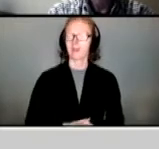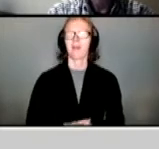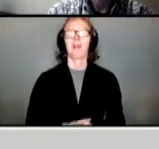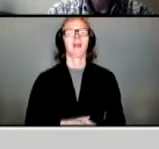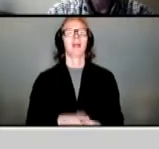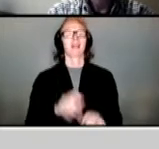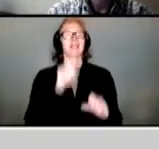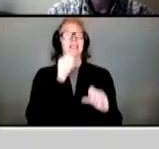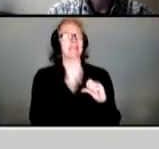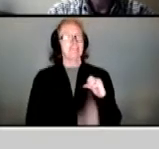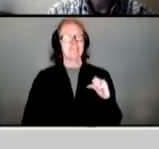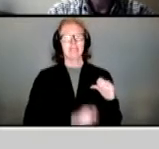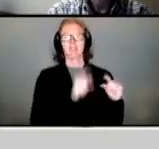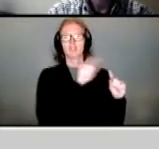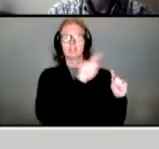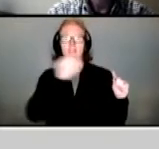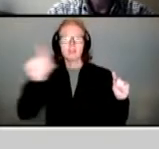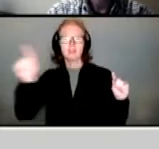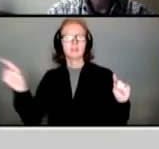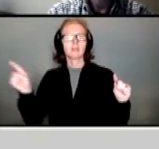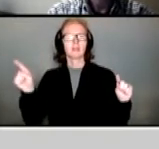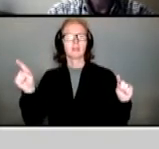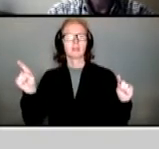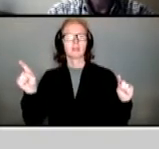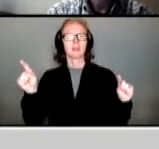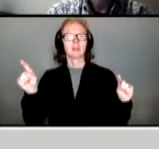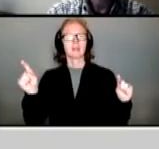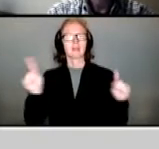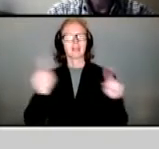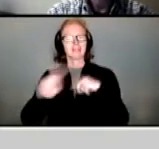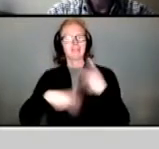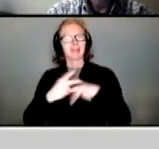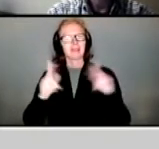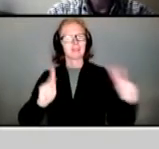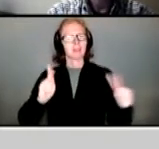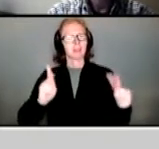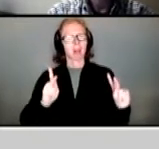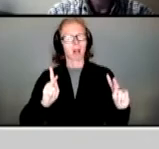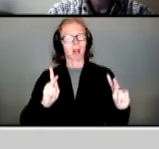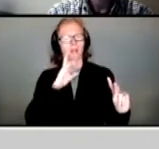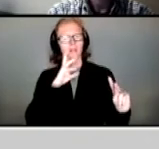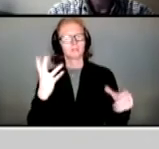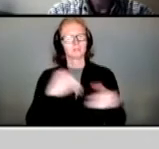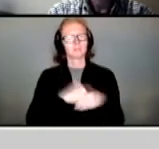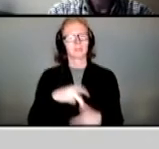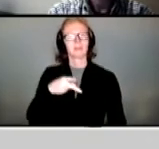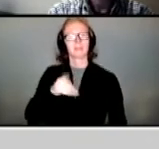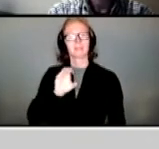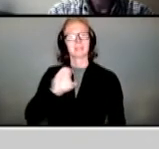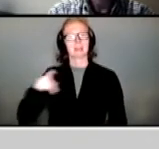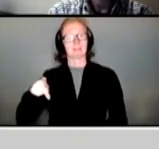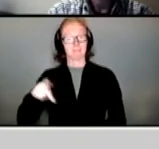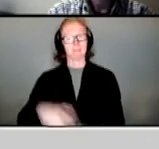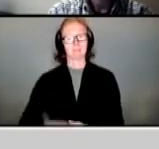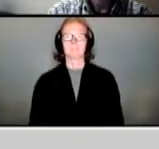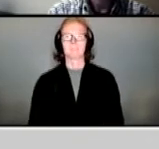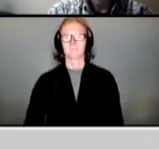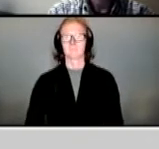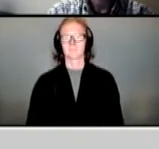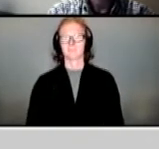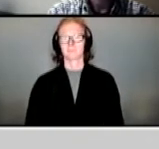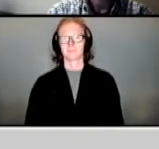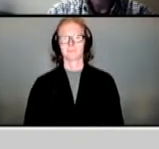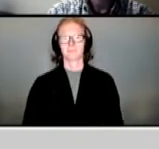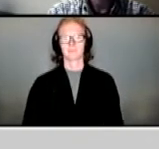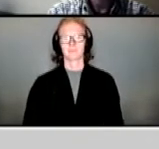from all the segments, all the different populations to be a part of PCCEP. We've also